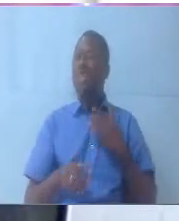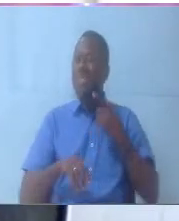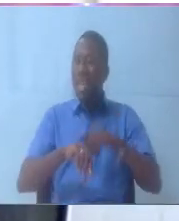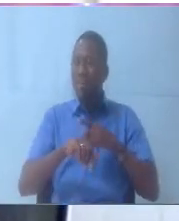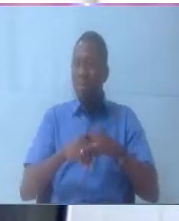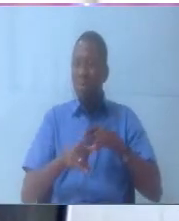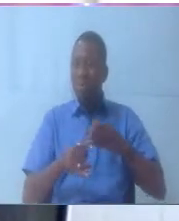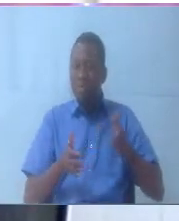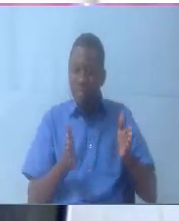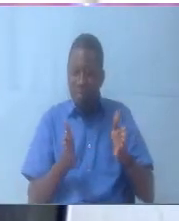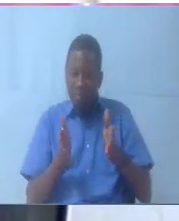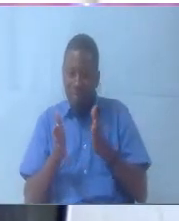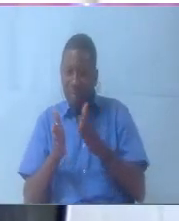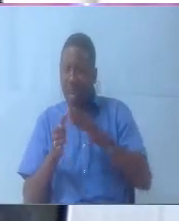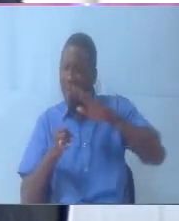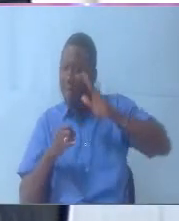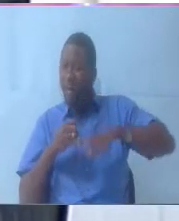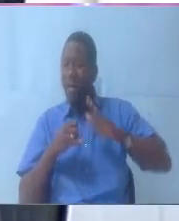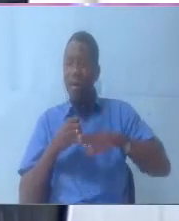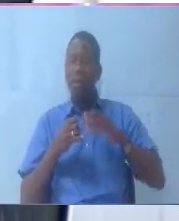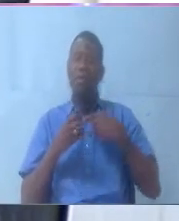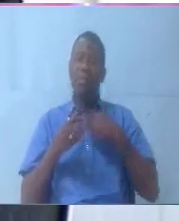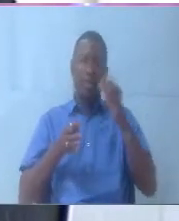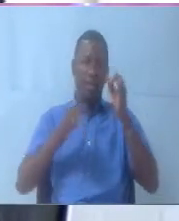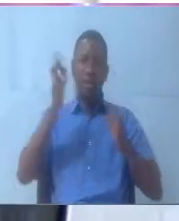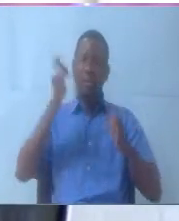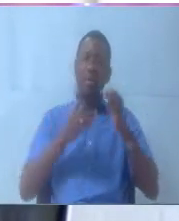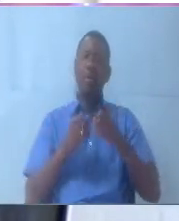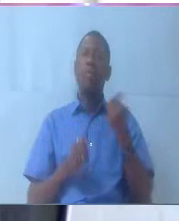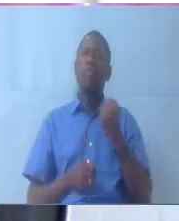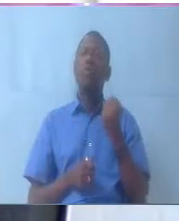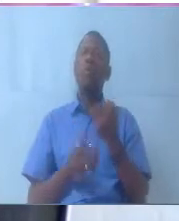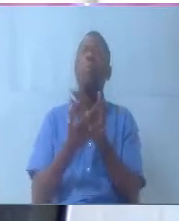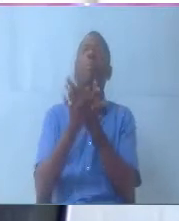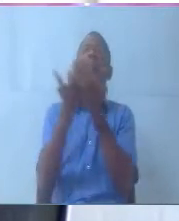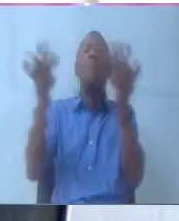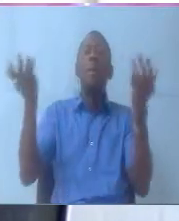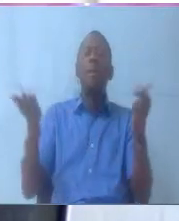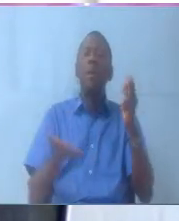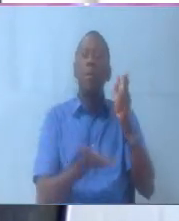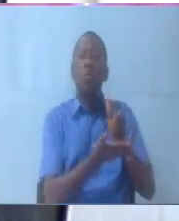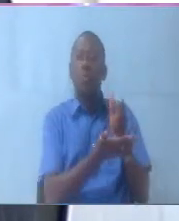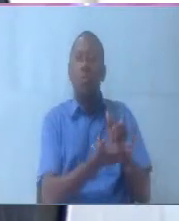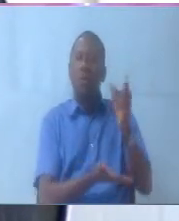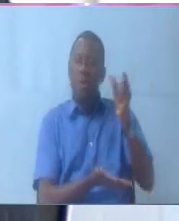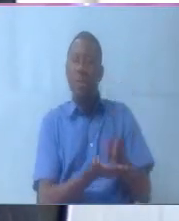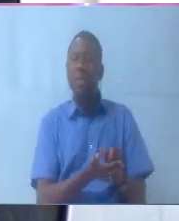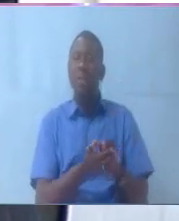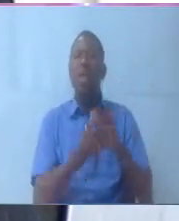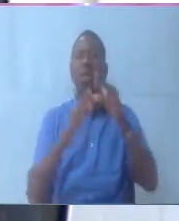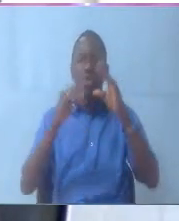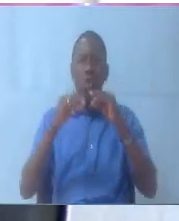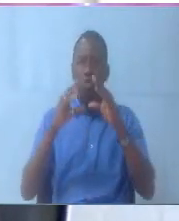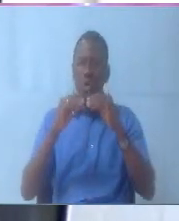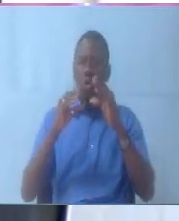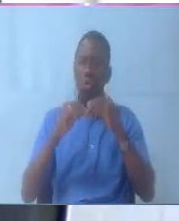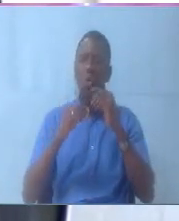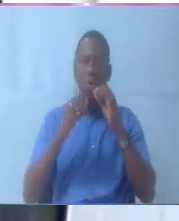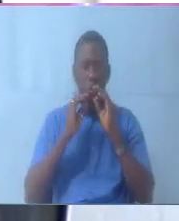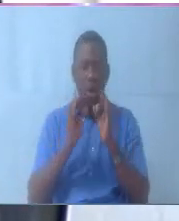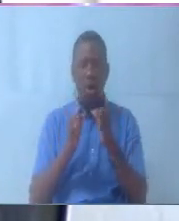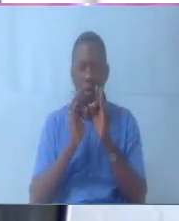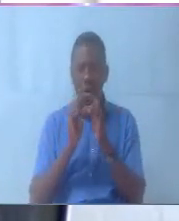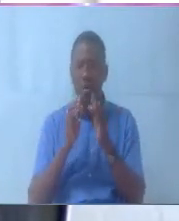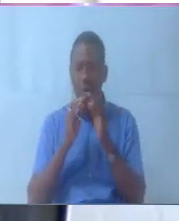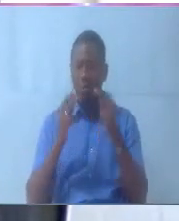Kito nyimbandula le fangomude. A lot of witnesses had testified. Sede jamana ta watumo ye sede yaro prosecution had closed his case.